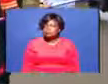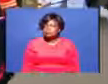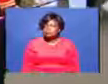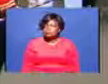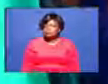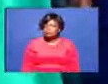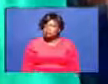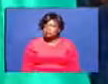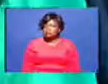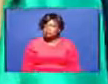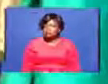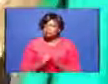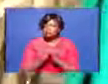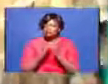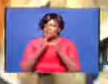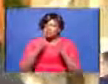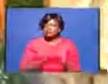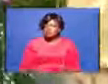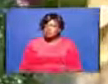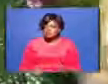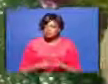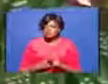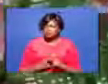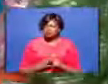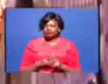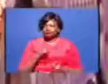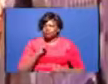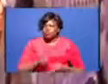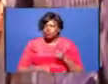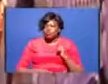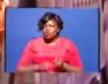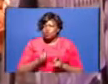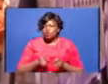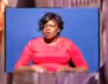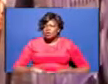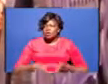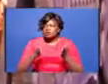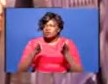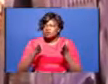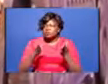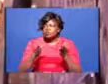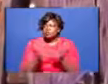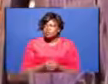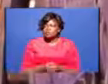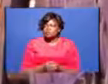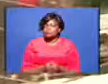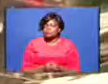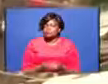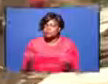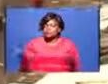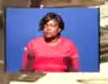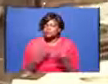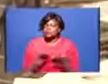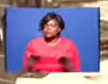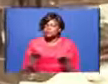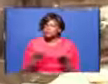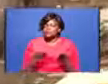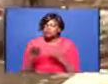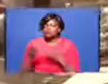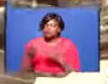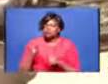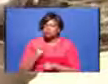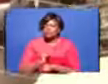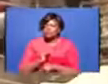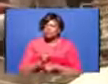The worshippers then commence a grand procession in the streets, where the deity to be installed in the temple is placed on